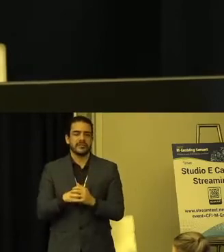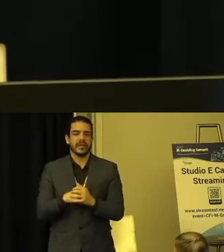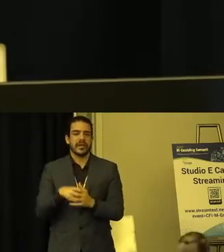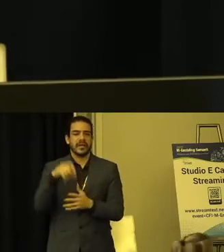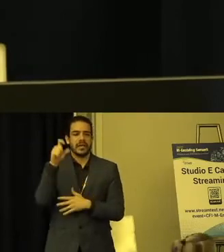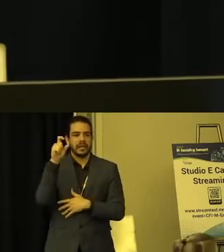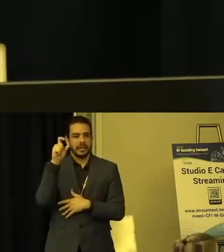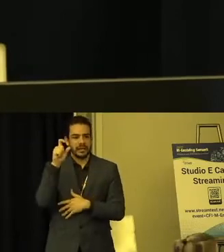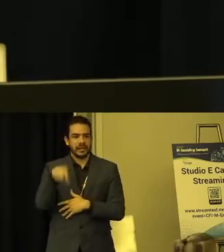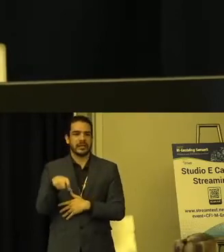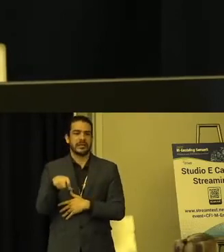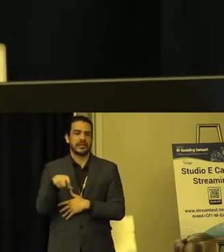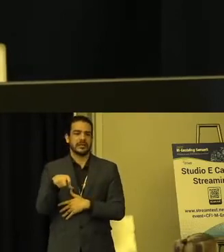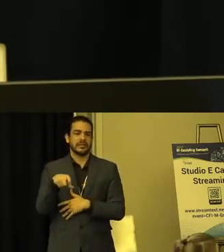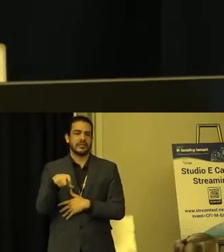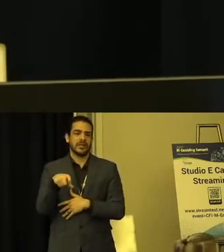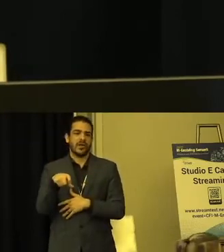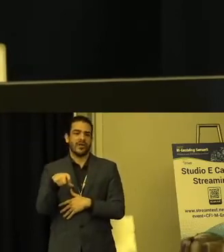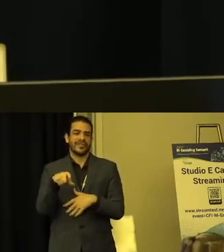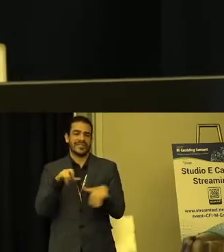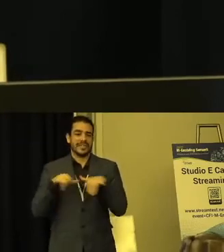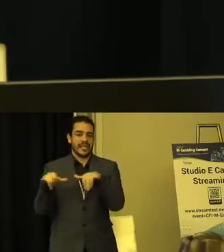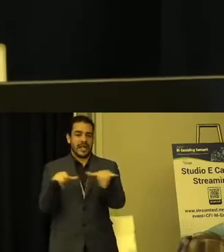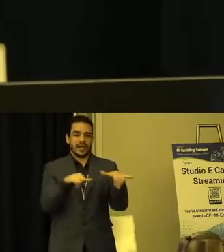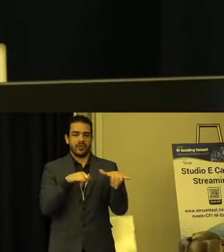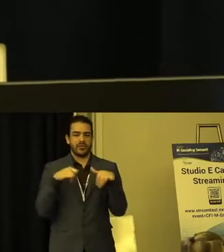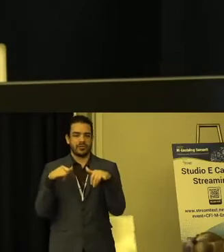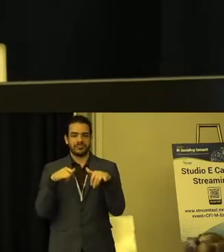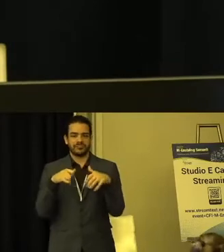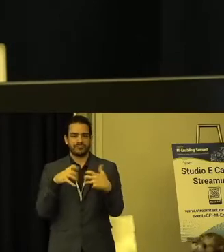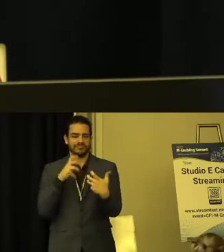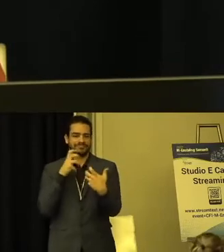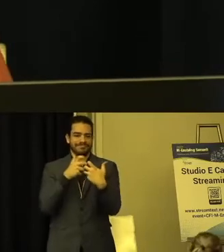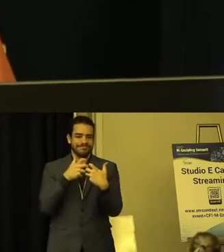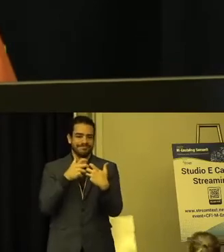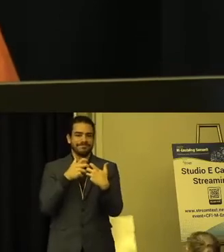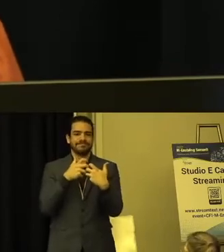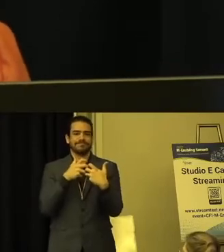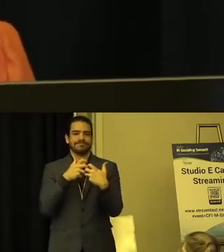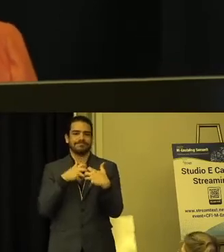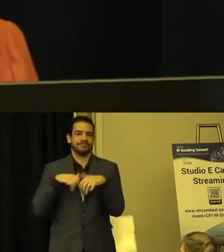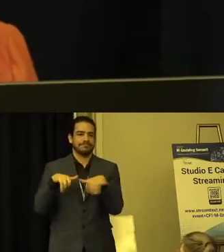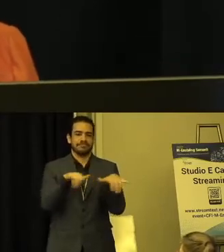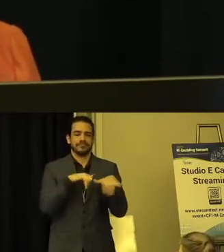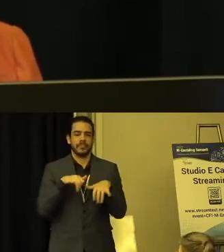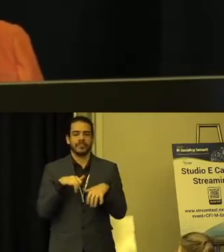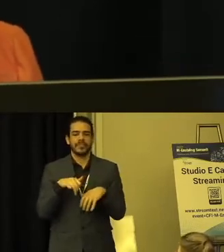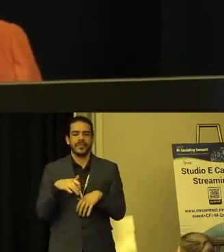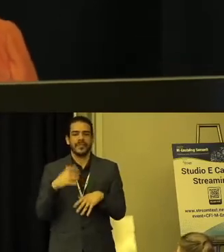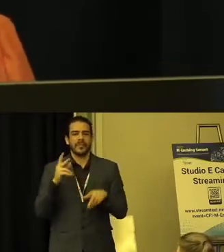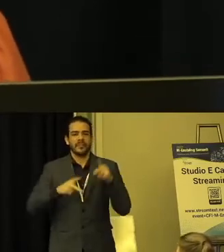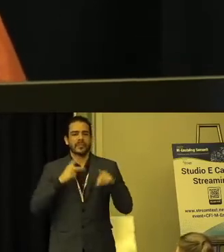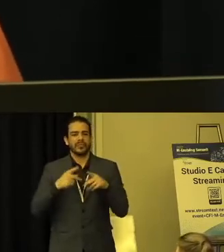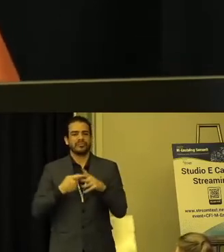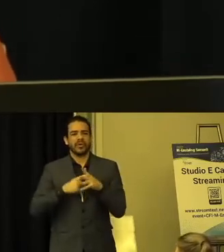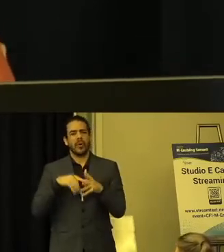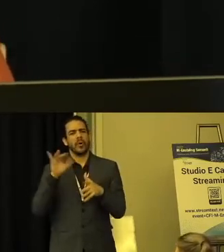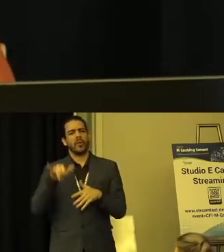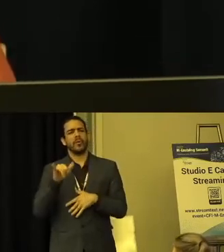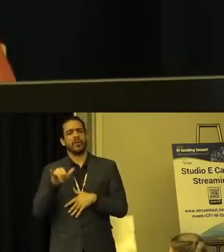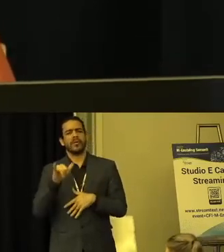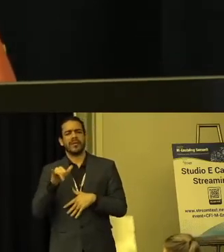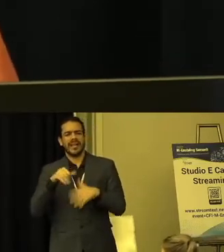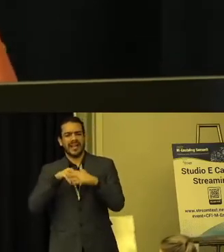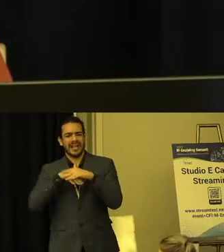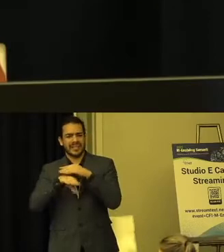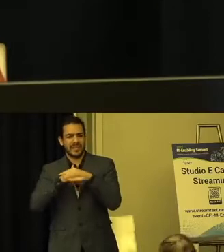standards harmonization, because initially we had people around the world who were saying, oh, accessibility guidelines, that's a great